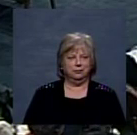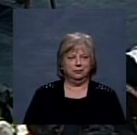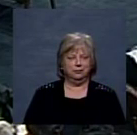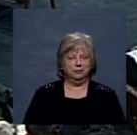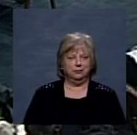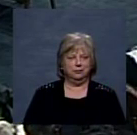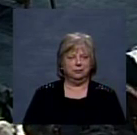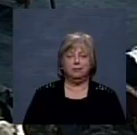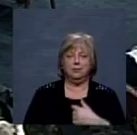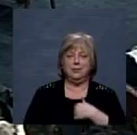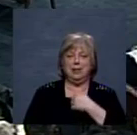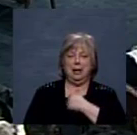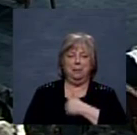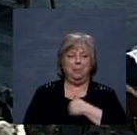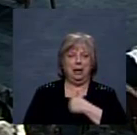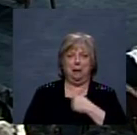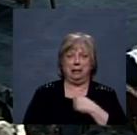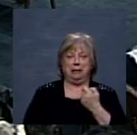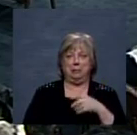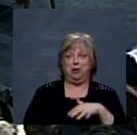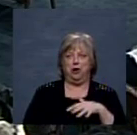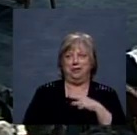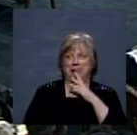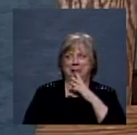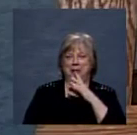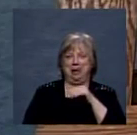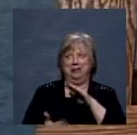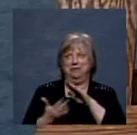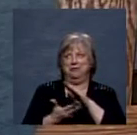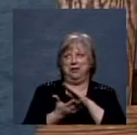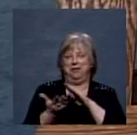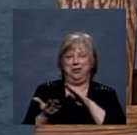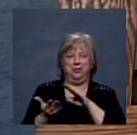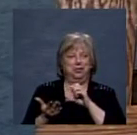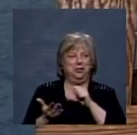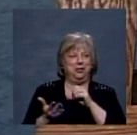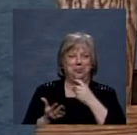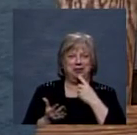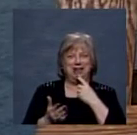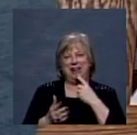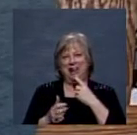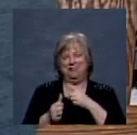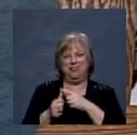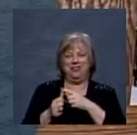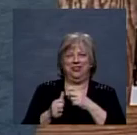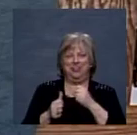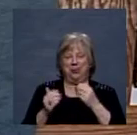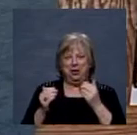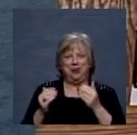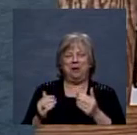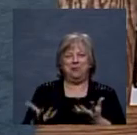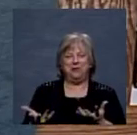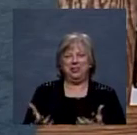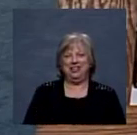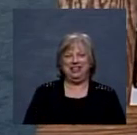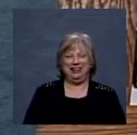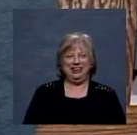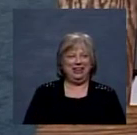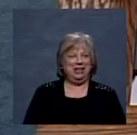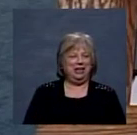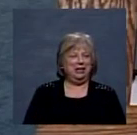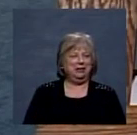And I apologize, I am a little nervous speaking before you all this evening, so I will say that up front so we can go forward from there.